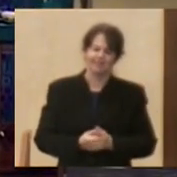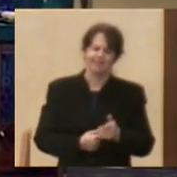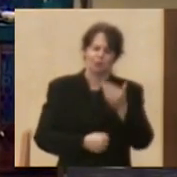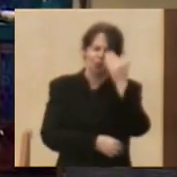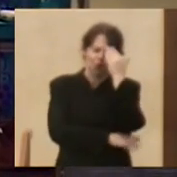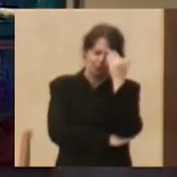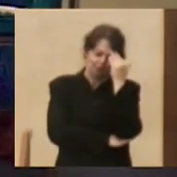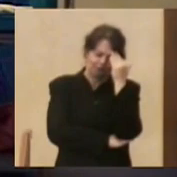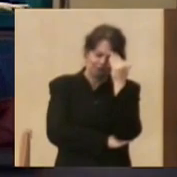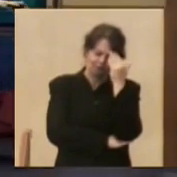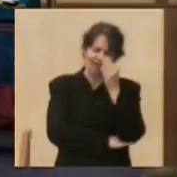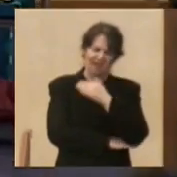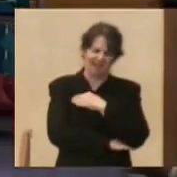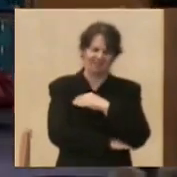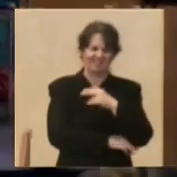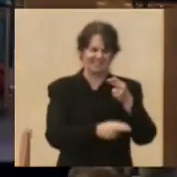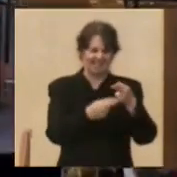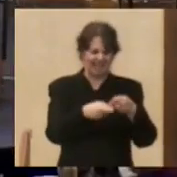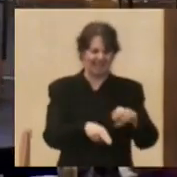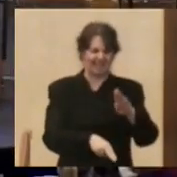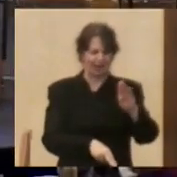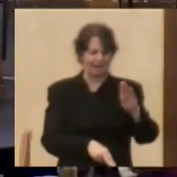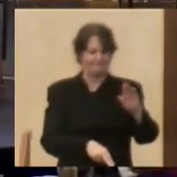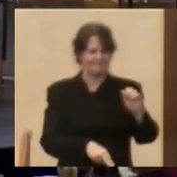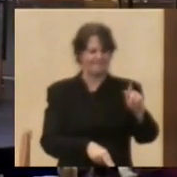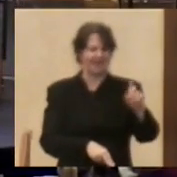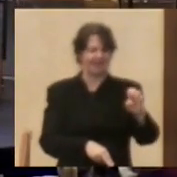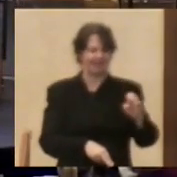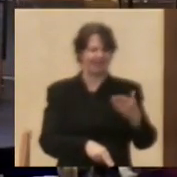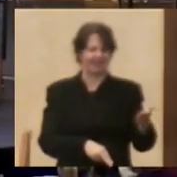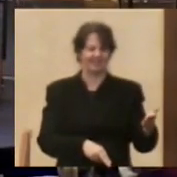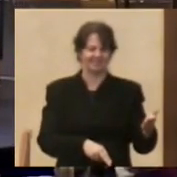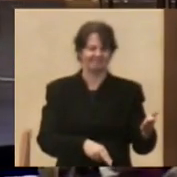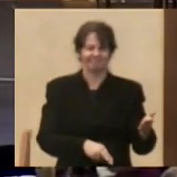I got this egg bake thing all wrong.